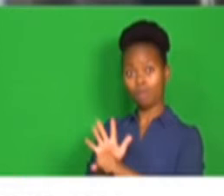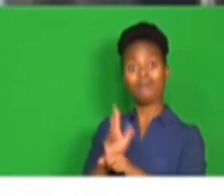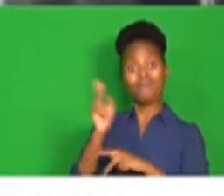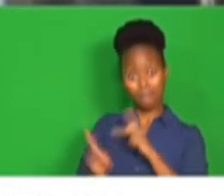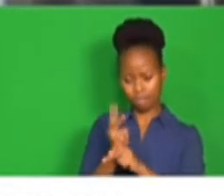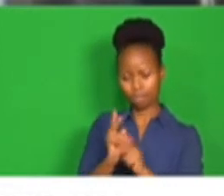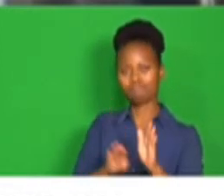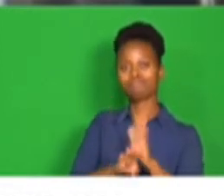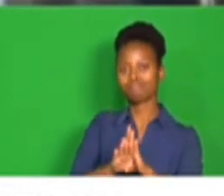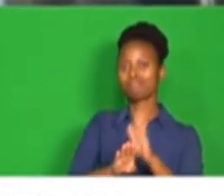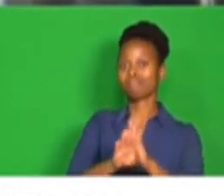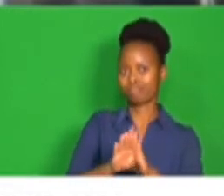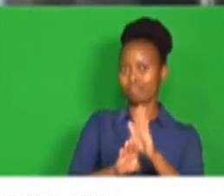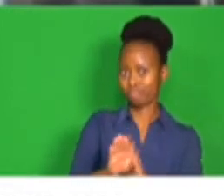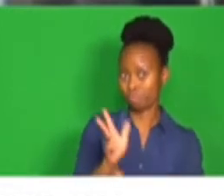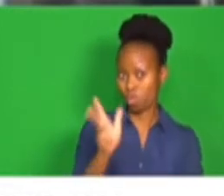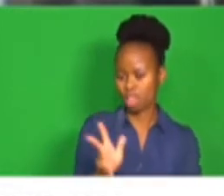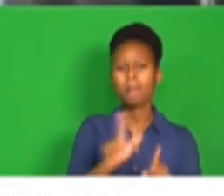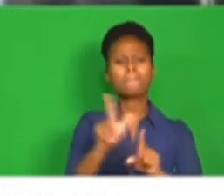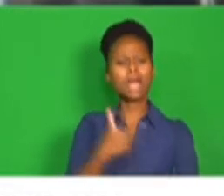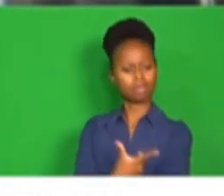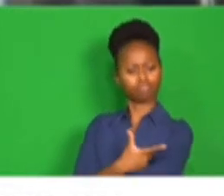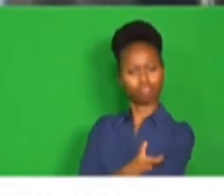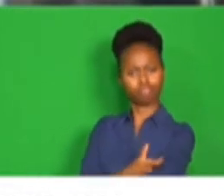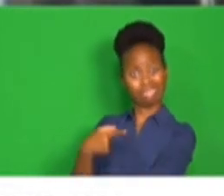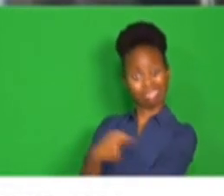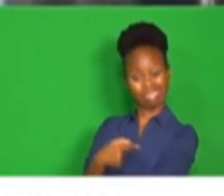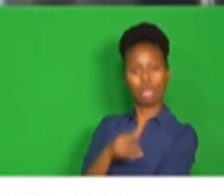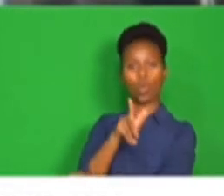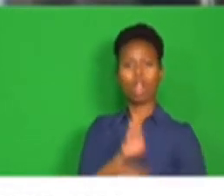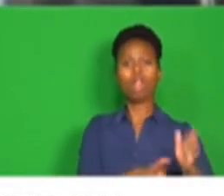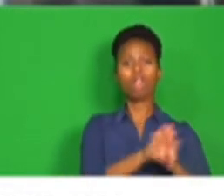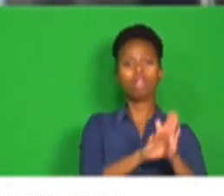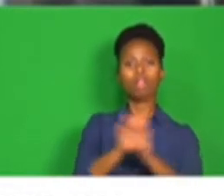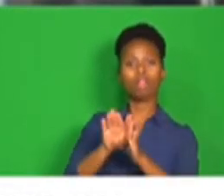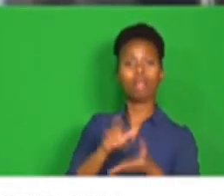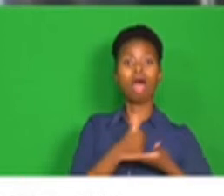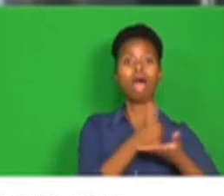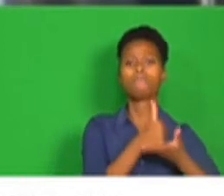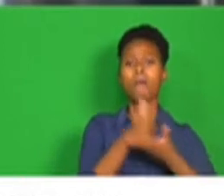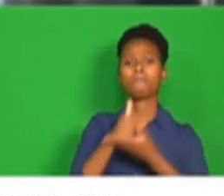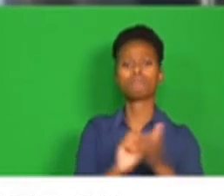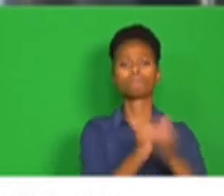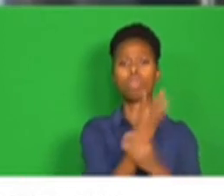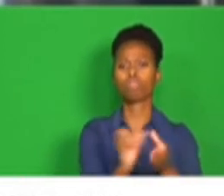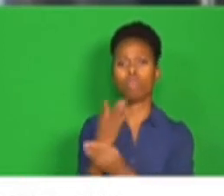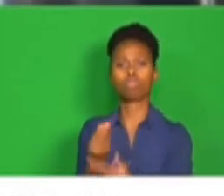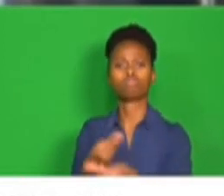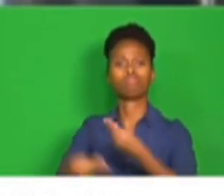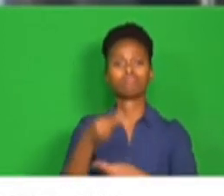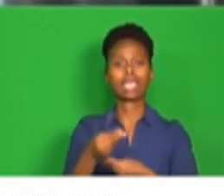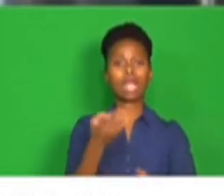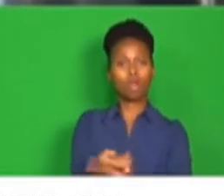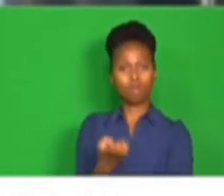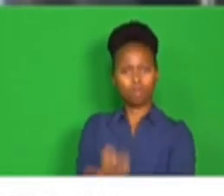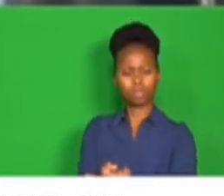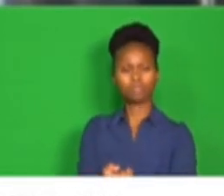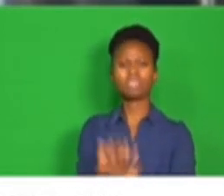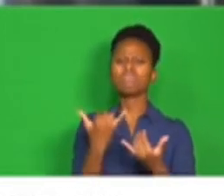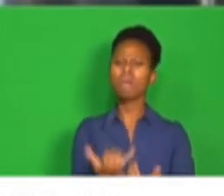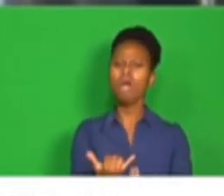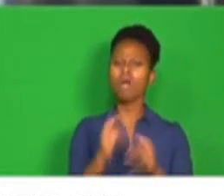rollout of vaccines is expected to boost global growth prospects generally. We have therefore revised global growth